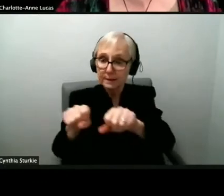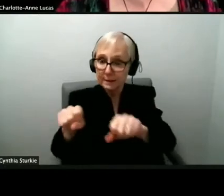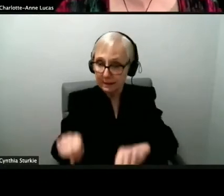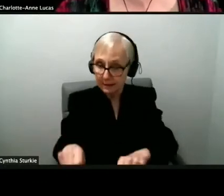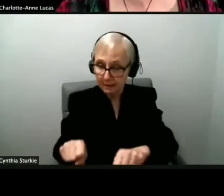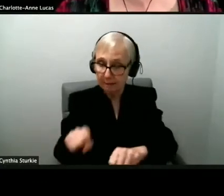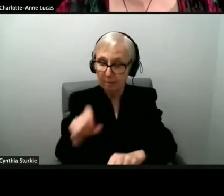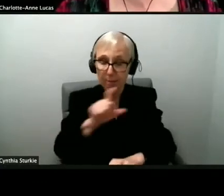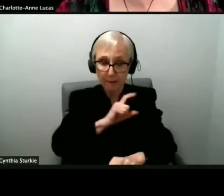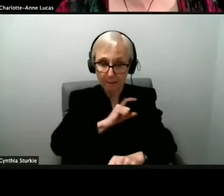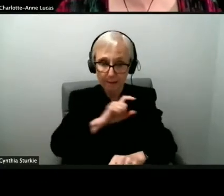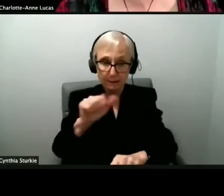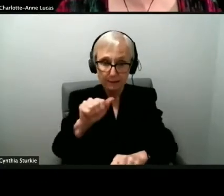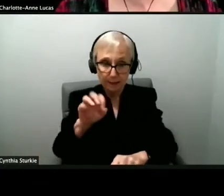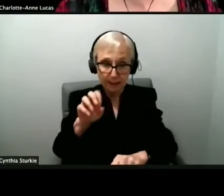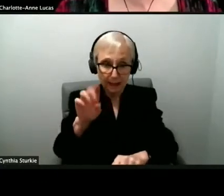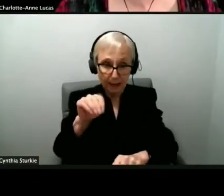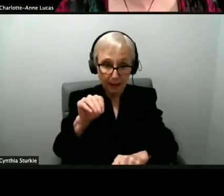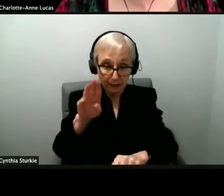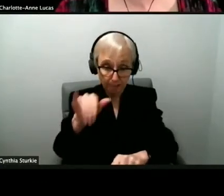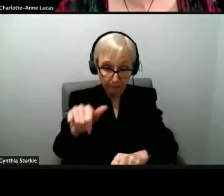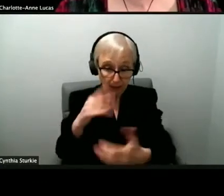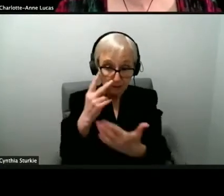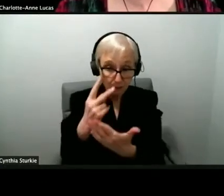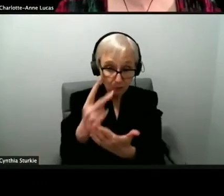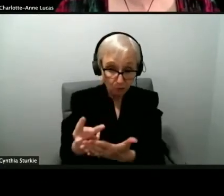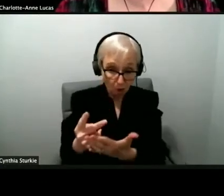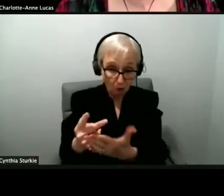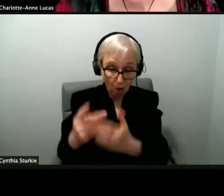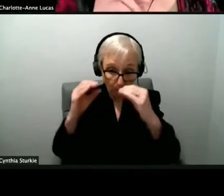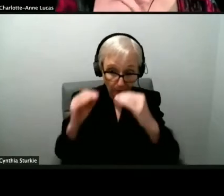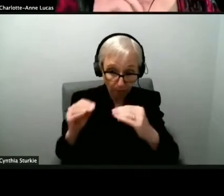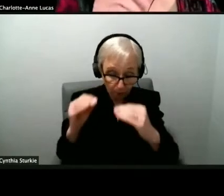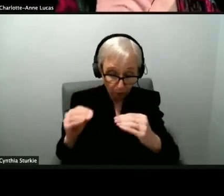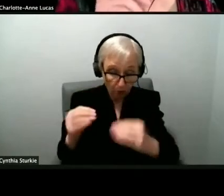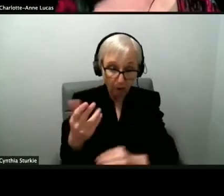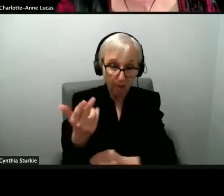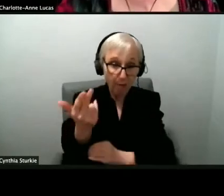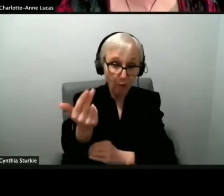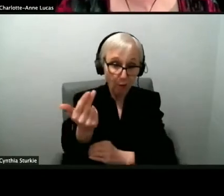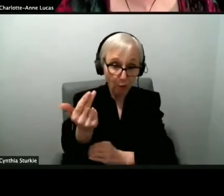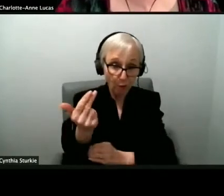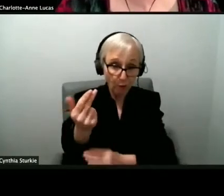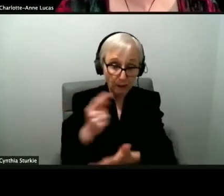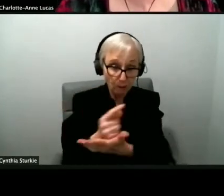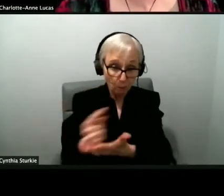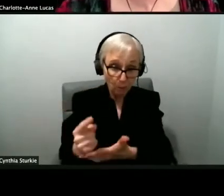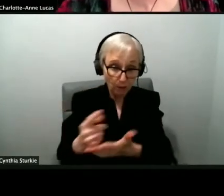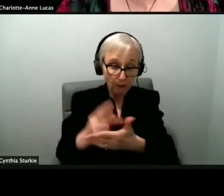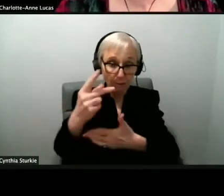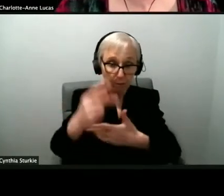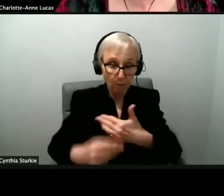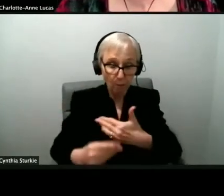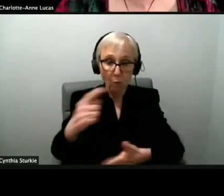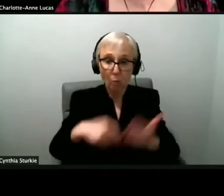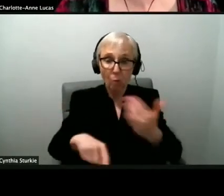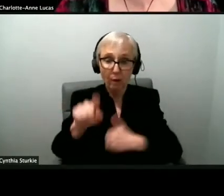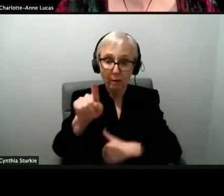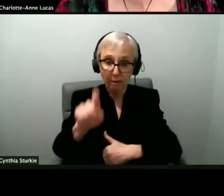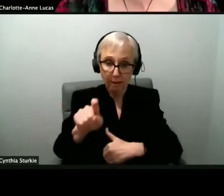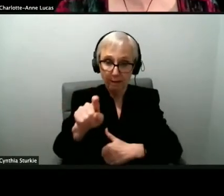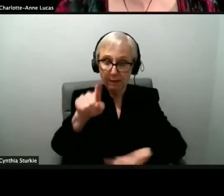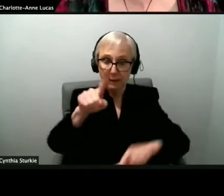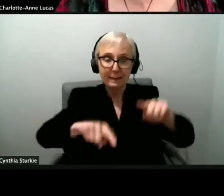see all the things that they're taught. Do that 13-week program. But one of the things that we need to know, they need some